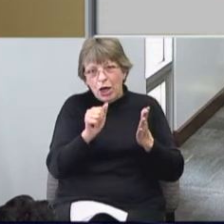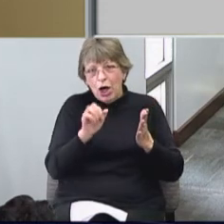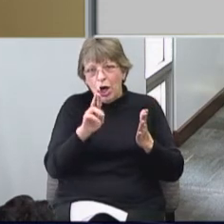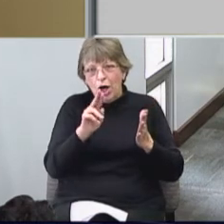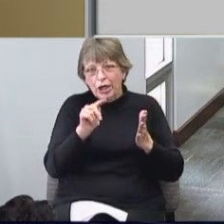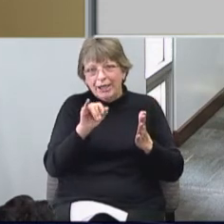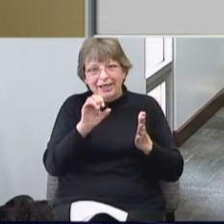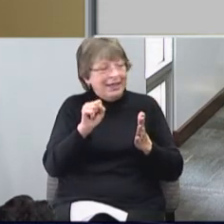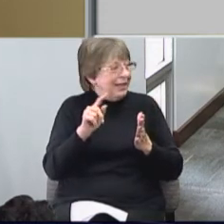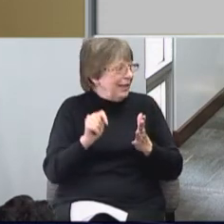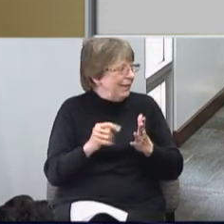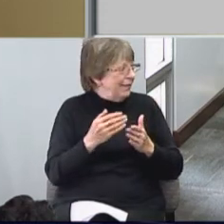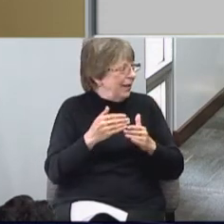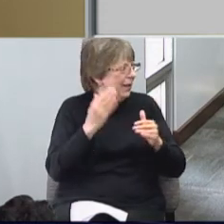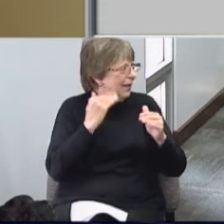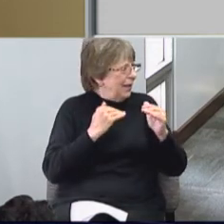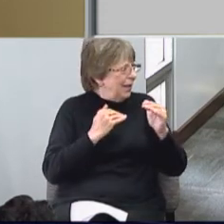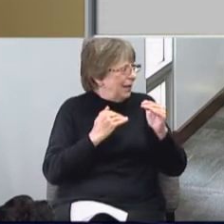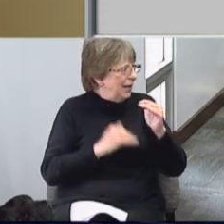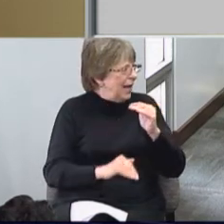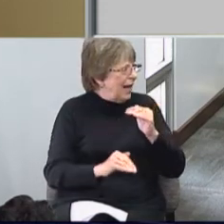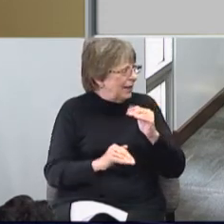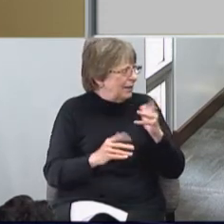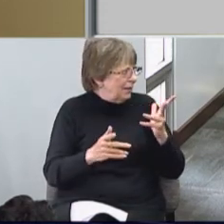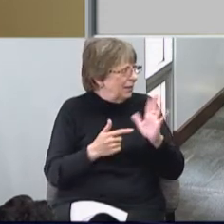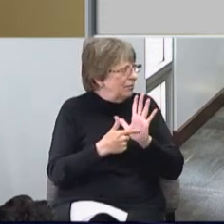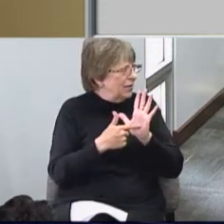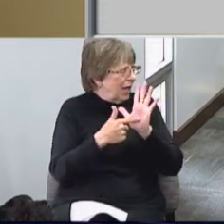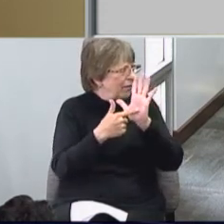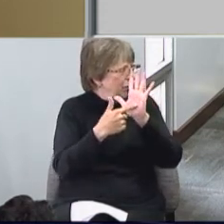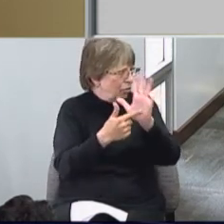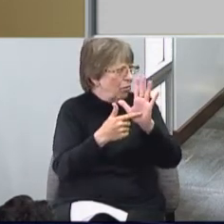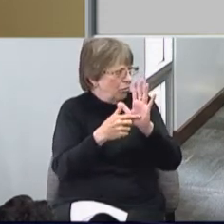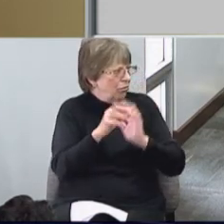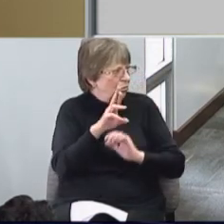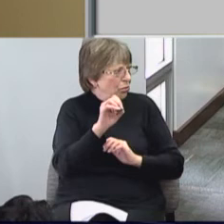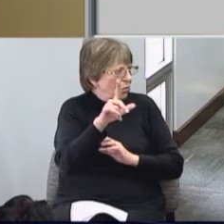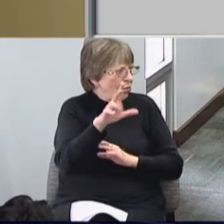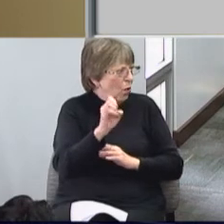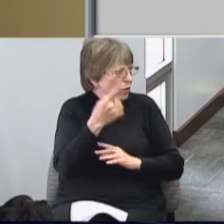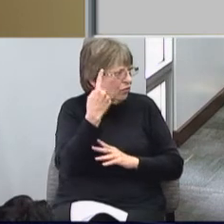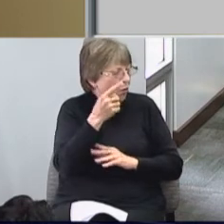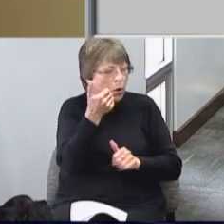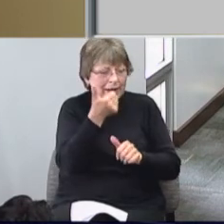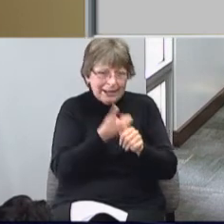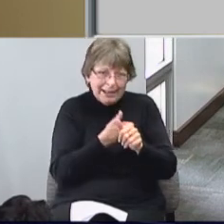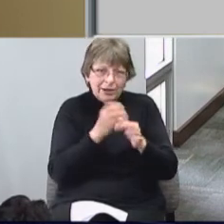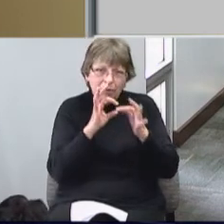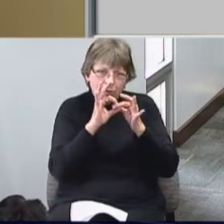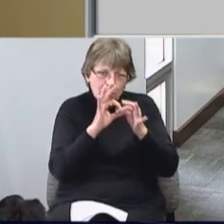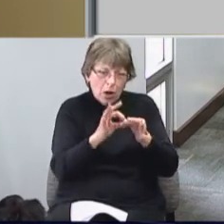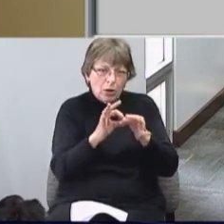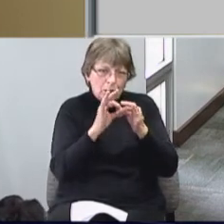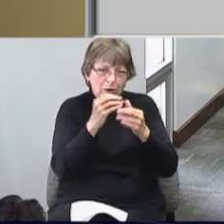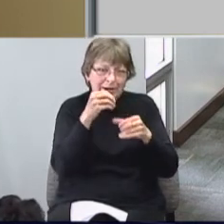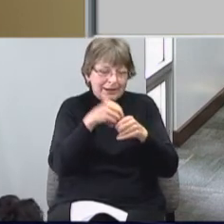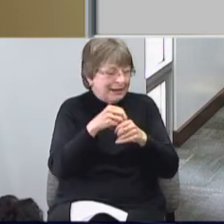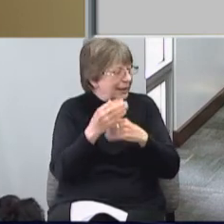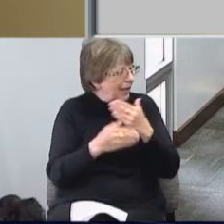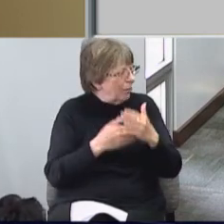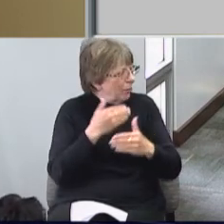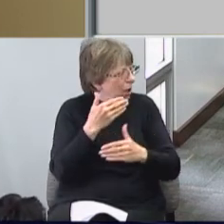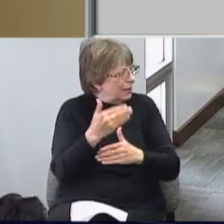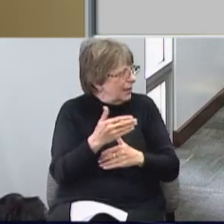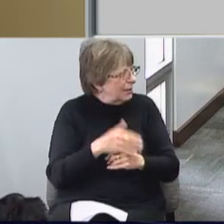Next, I've just outlined those roles for each of the partners in this process.